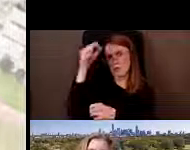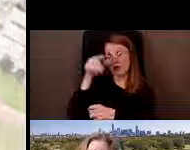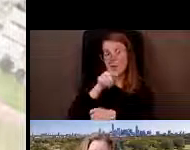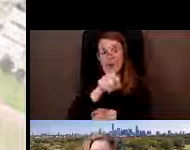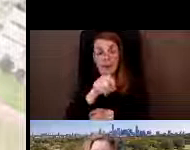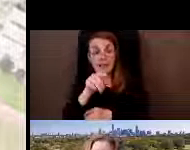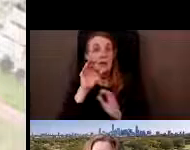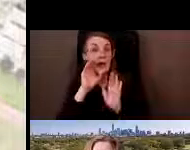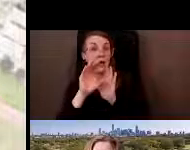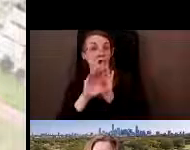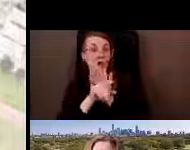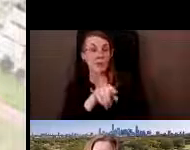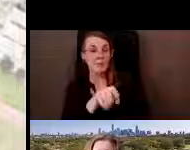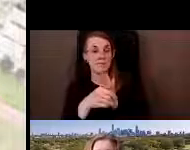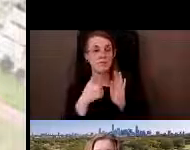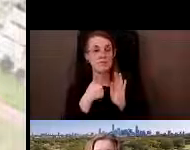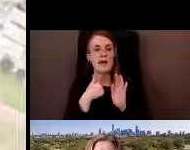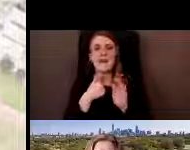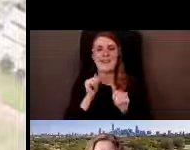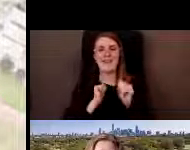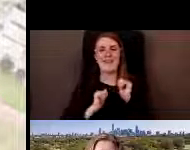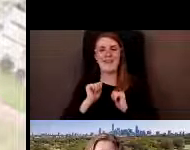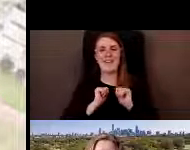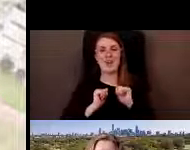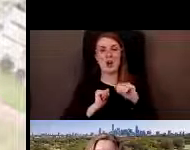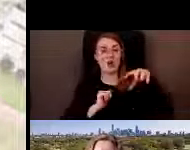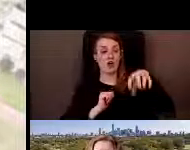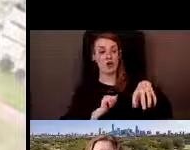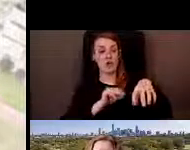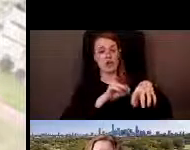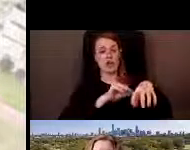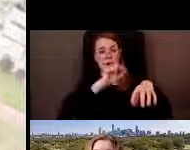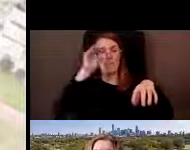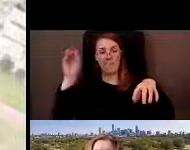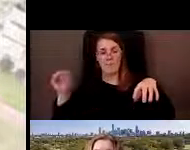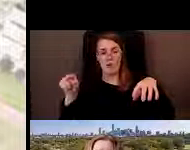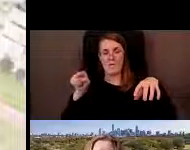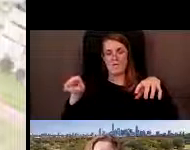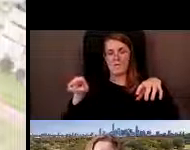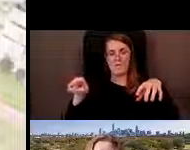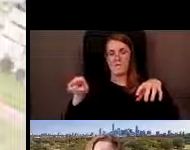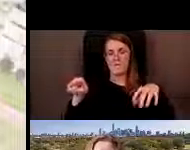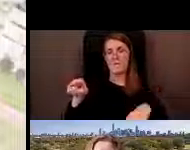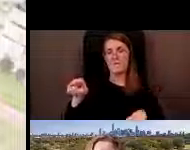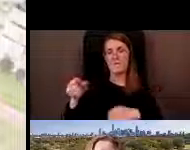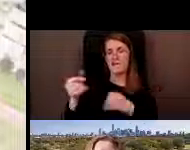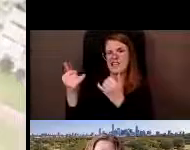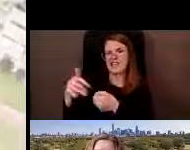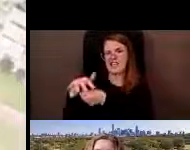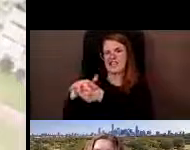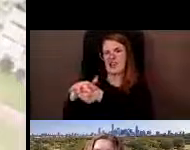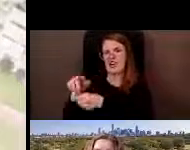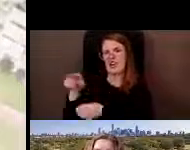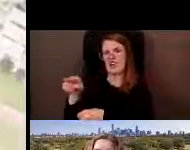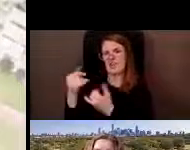would have the Zilker Hillside Theater relocated here to the existing Butler landfill area. And this